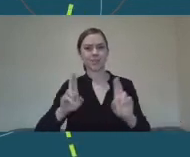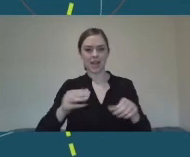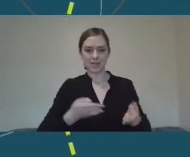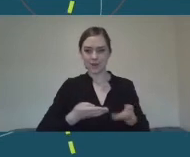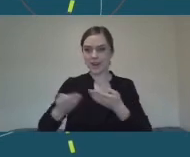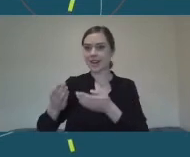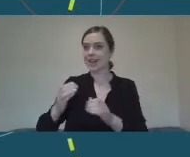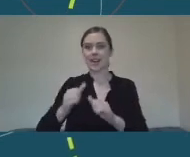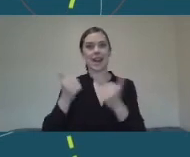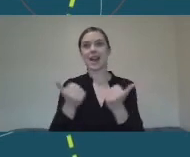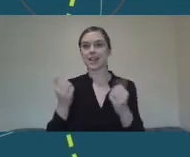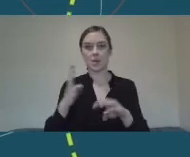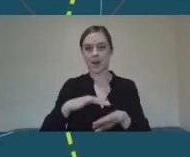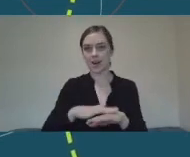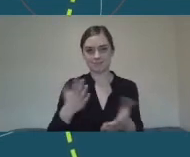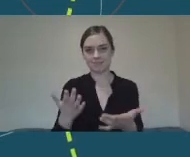and robust.